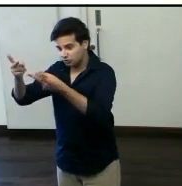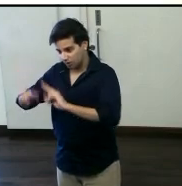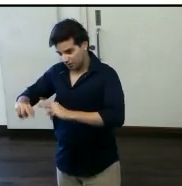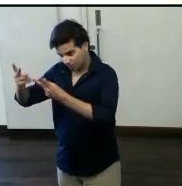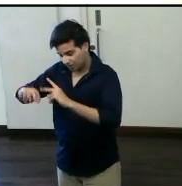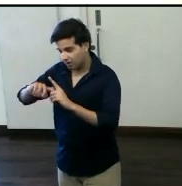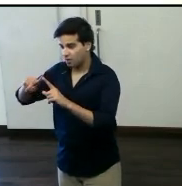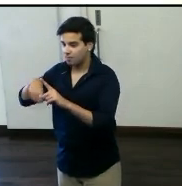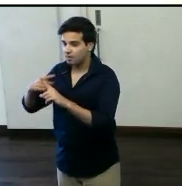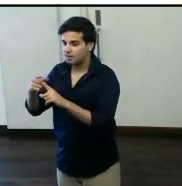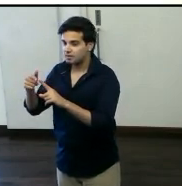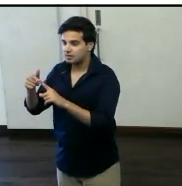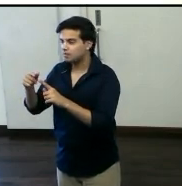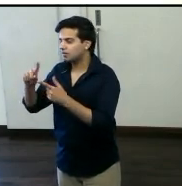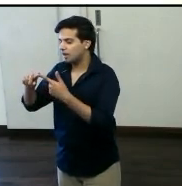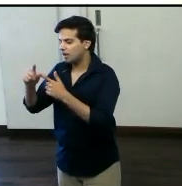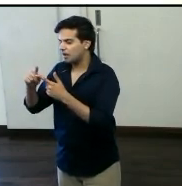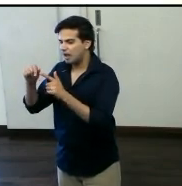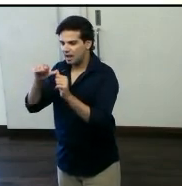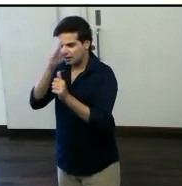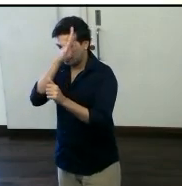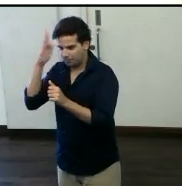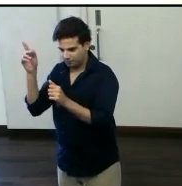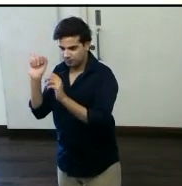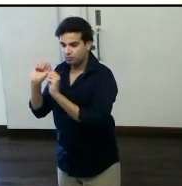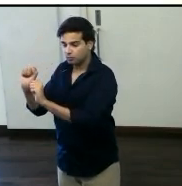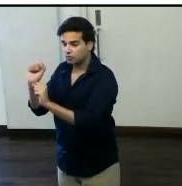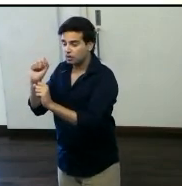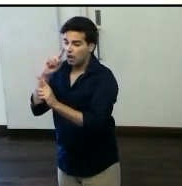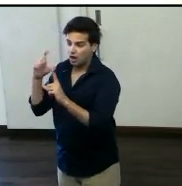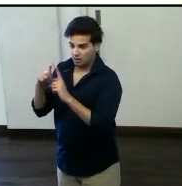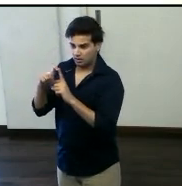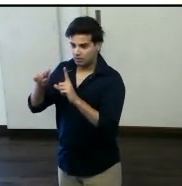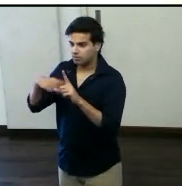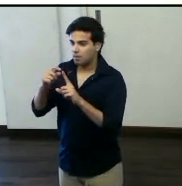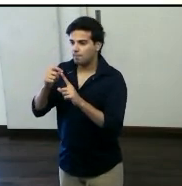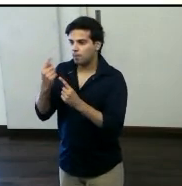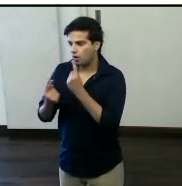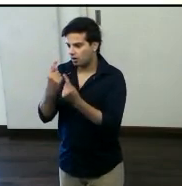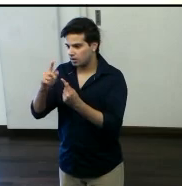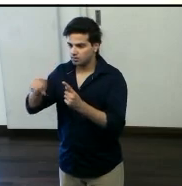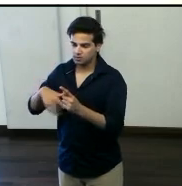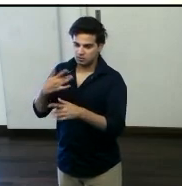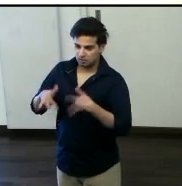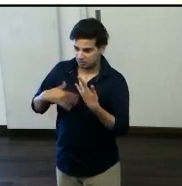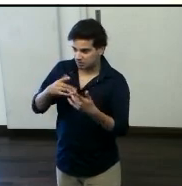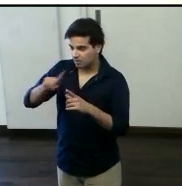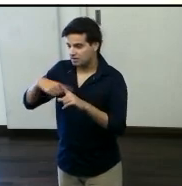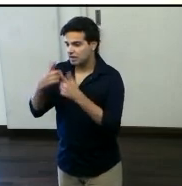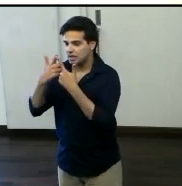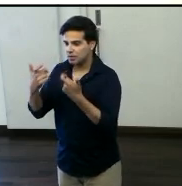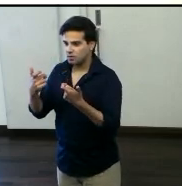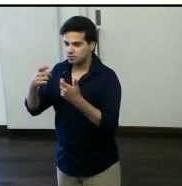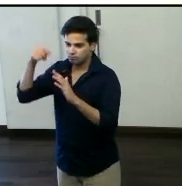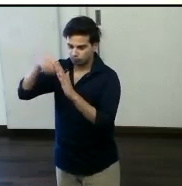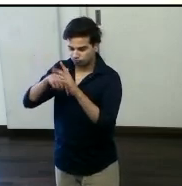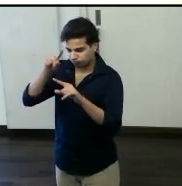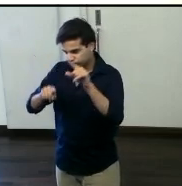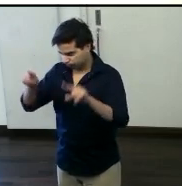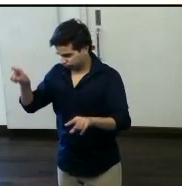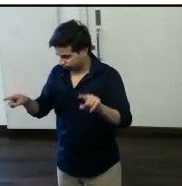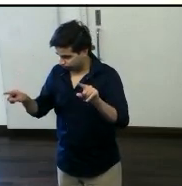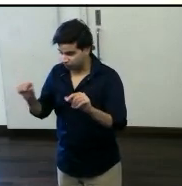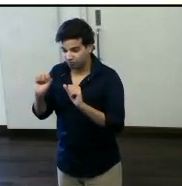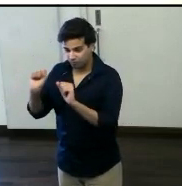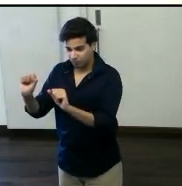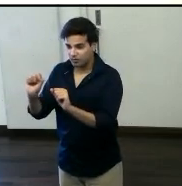and academic whose work engages with identity, politics, feminism, and linguistic diversity. A